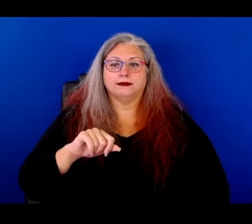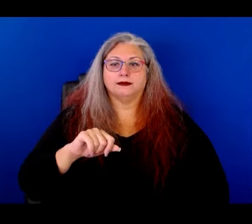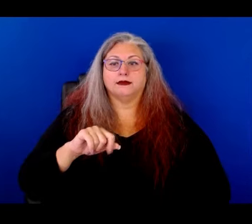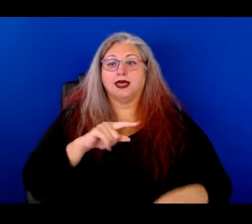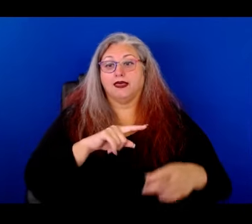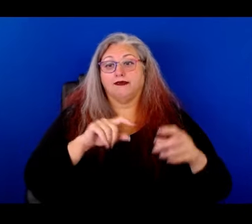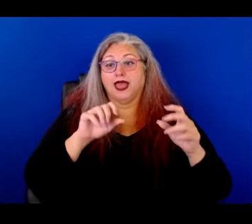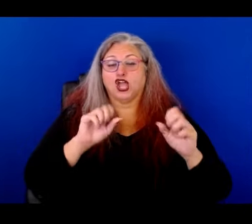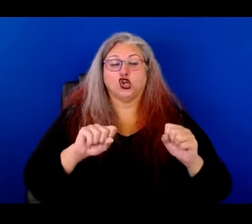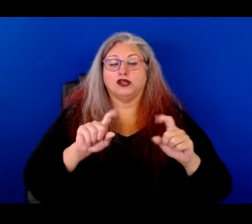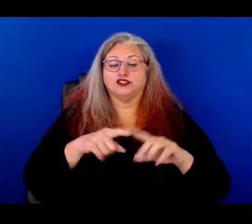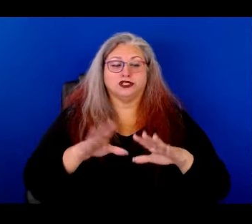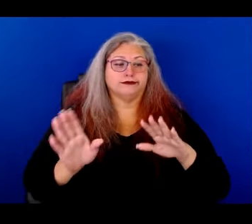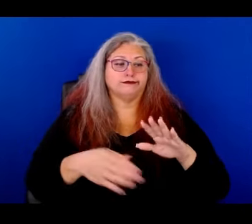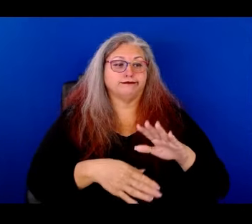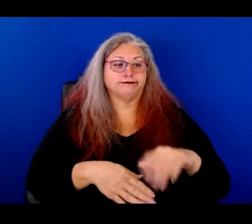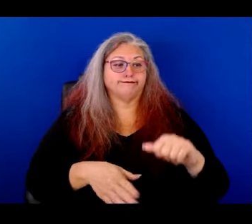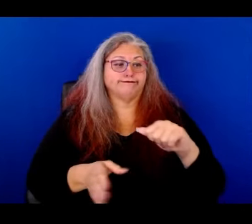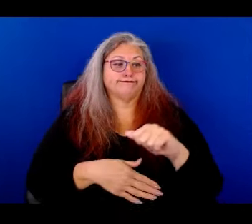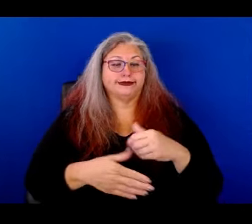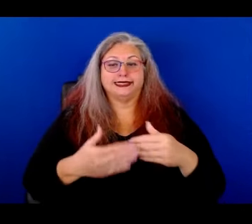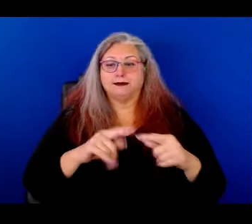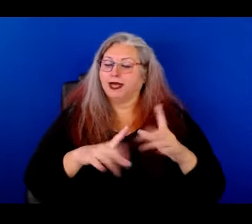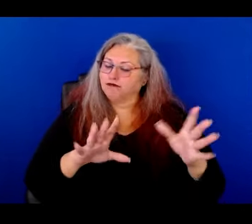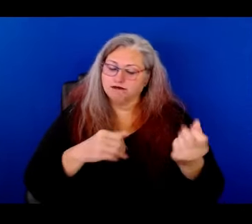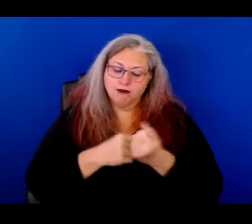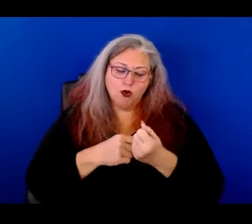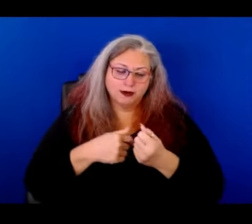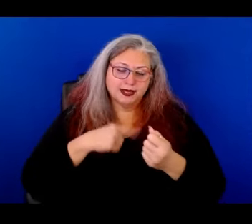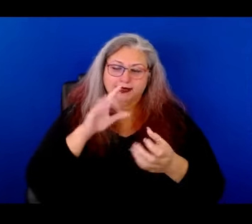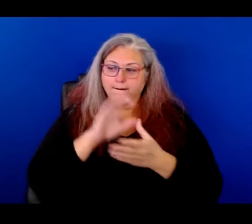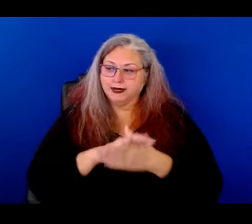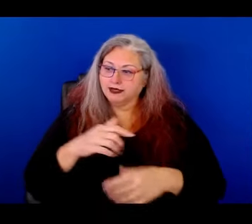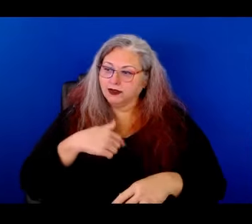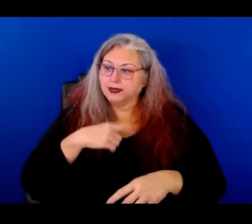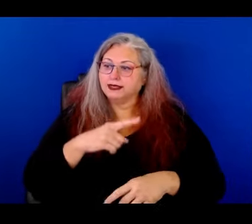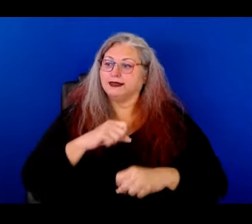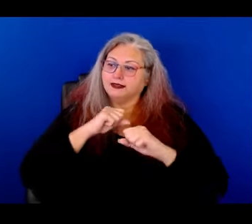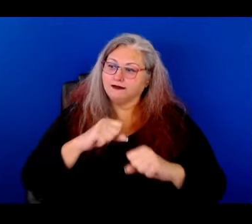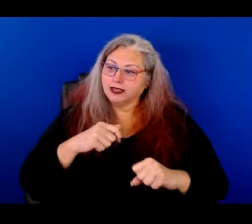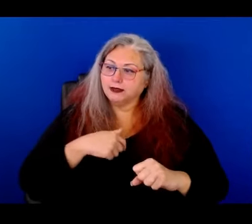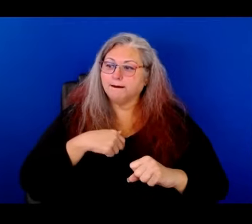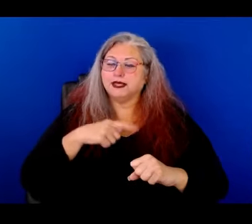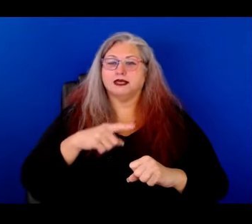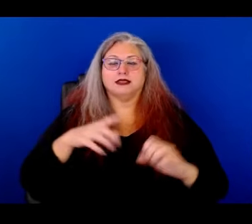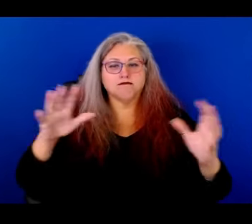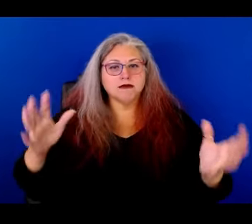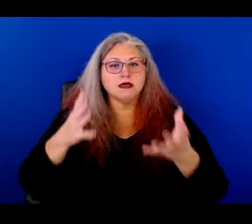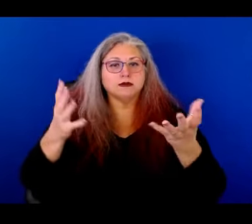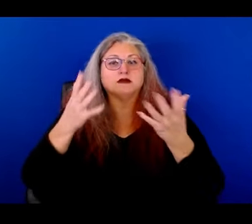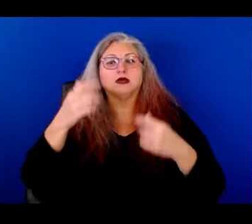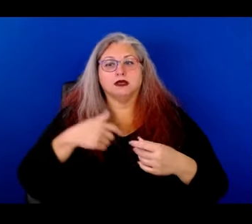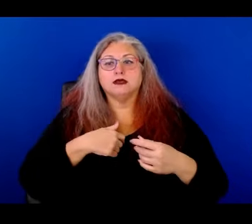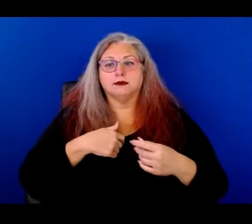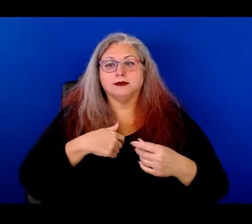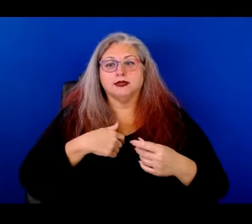they could have buried it so easily. And they supported me, and they believed in me, and they defended me, and they amplified me.